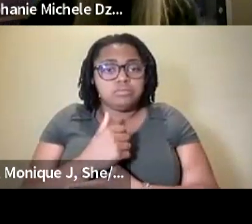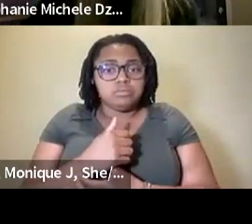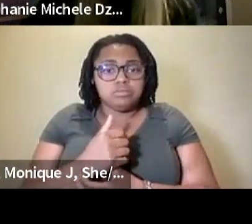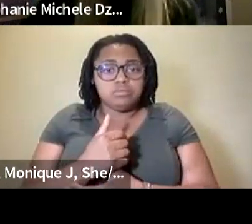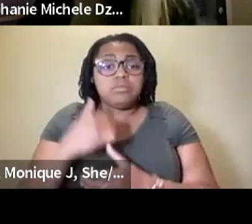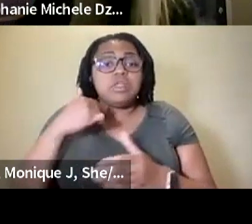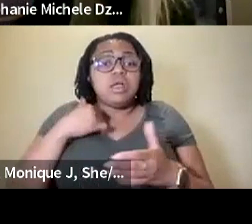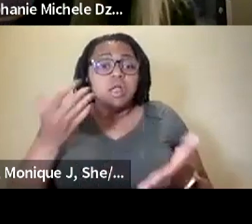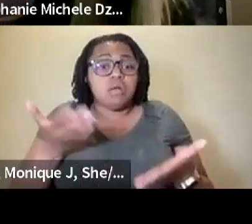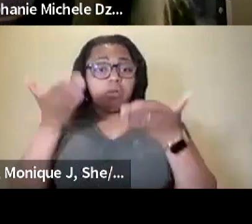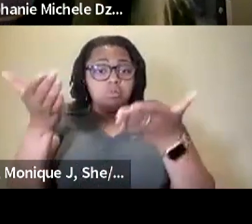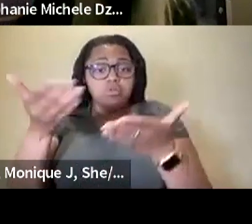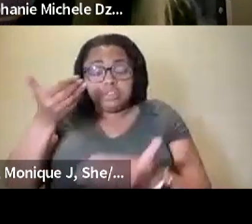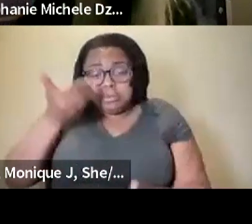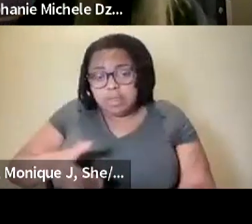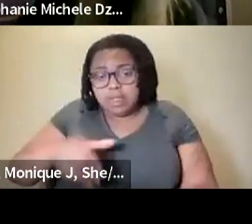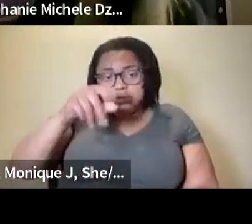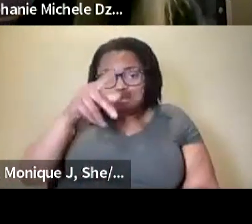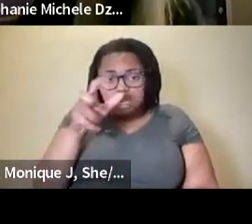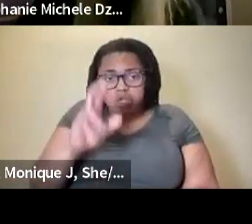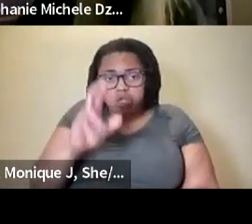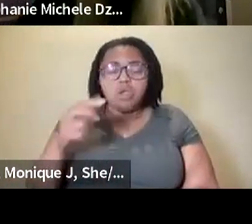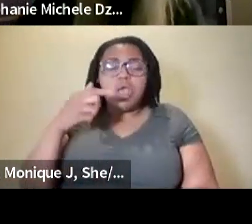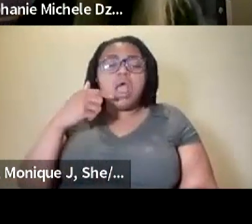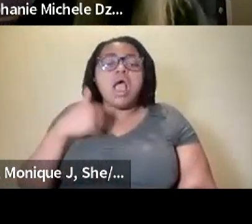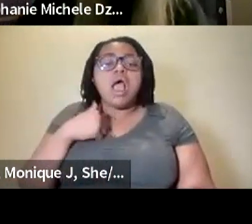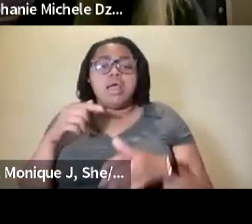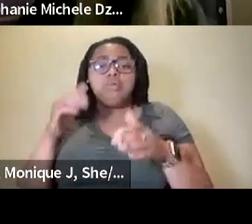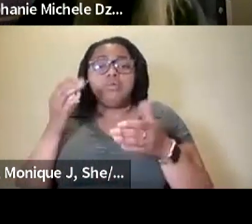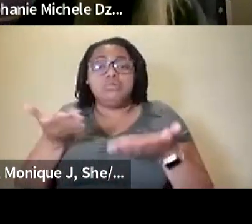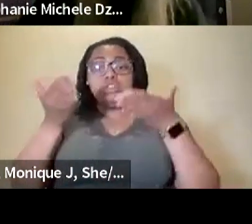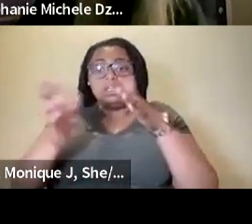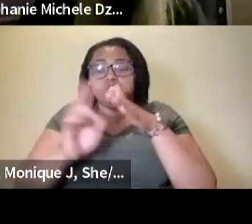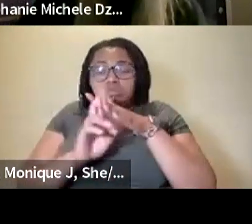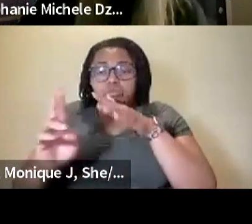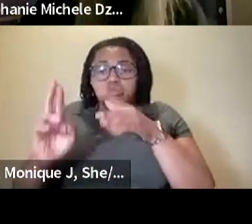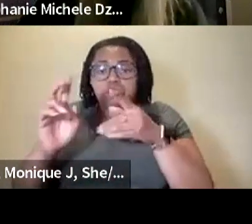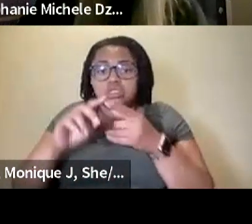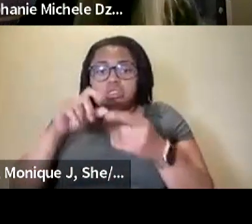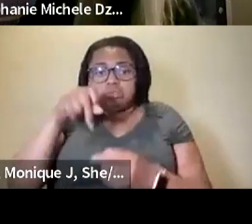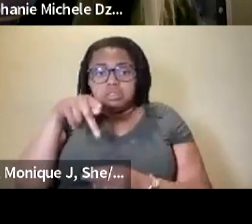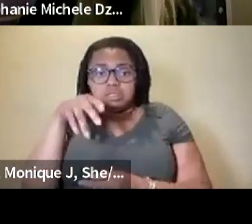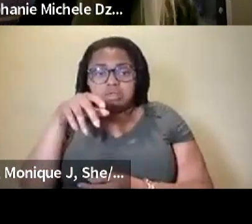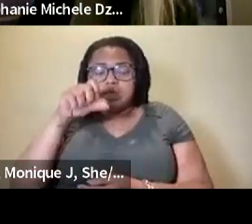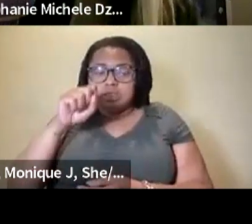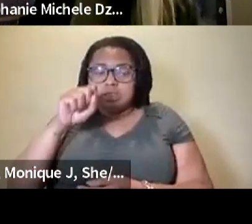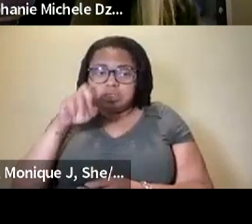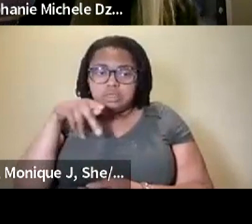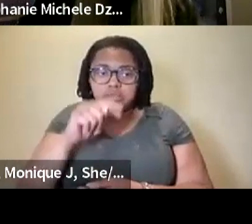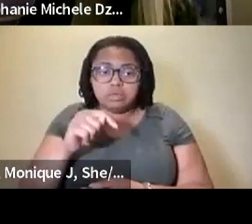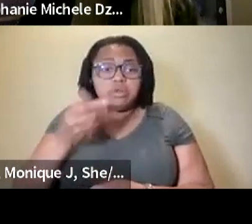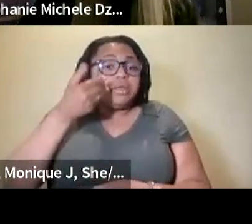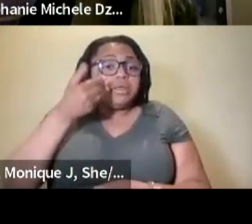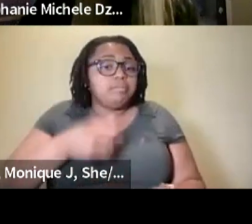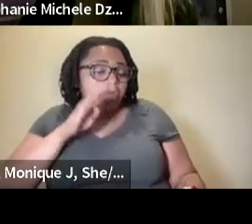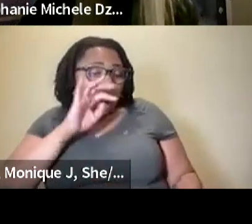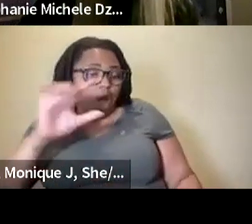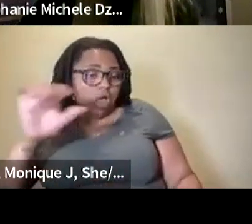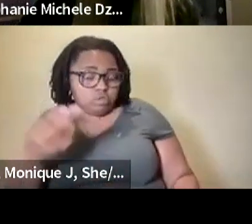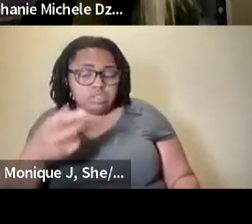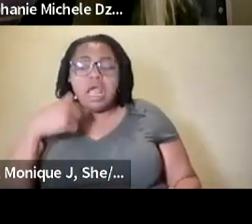I'll make a motion. This is Spangler. I'll make a motion to push the retreat to September. Okay, thank you. This is Welch. I'll second